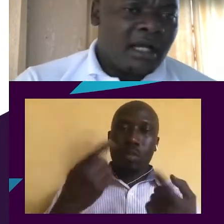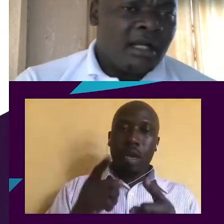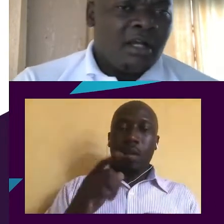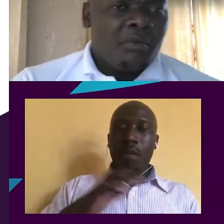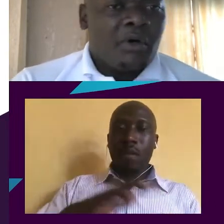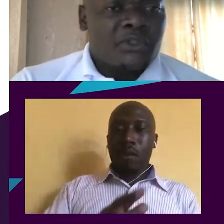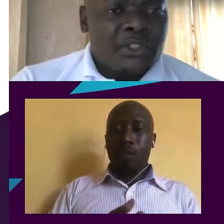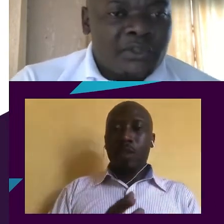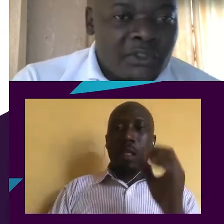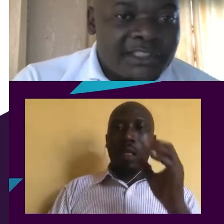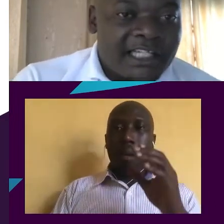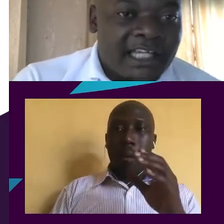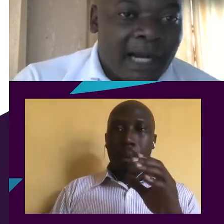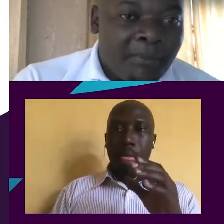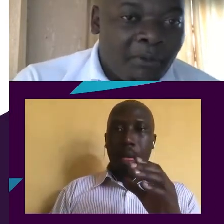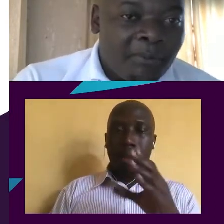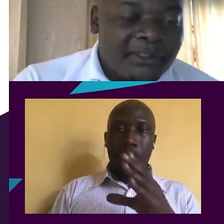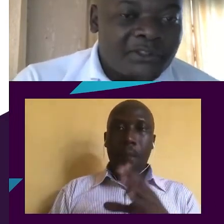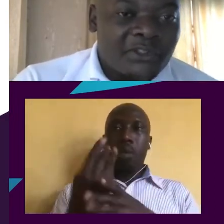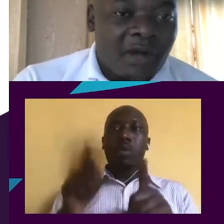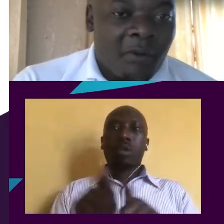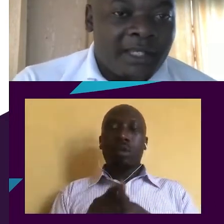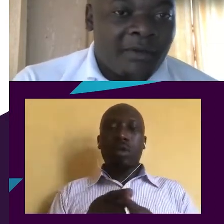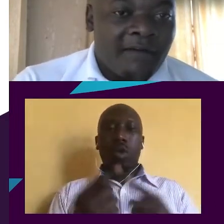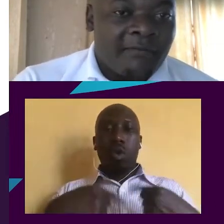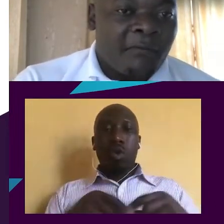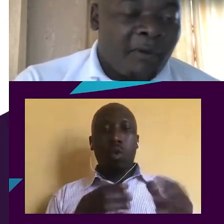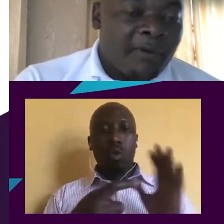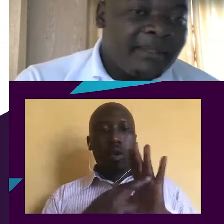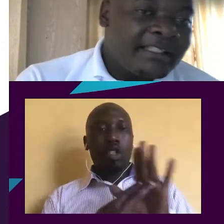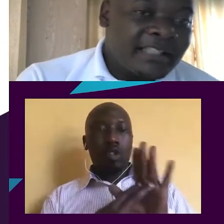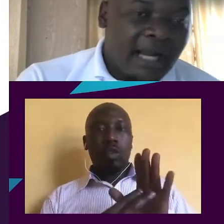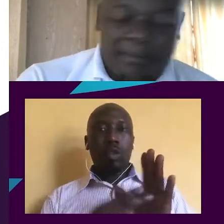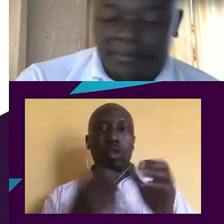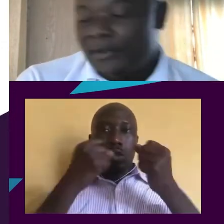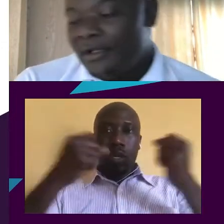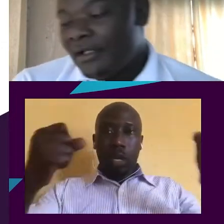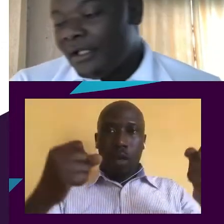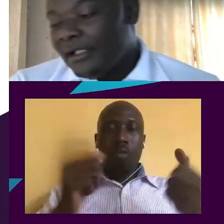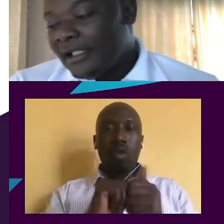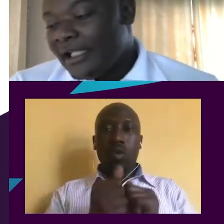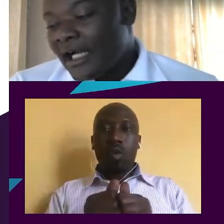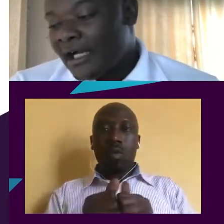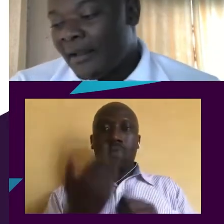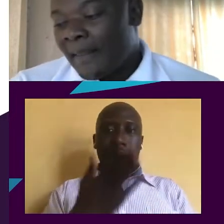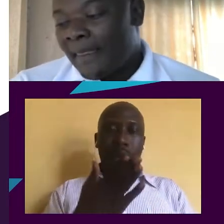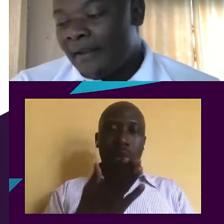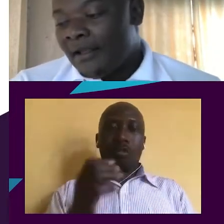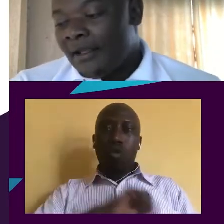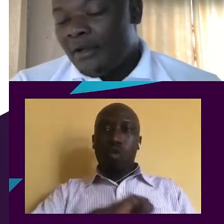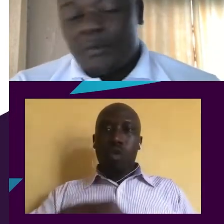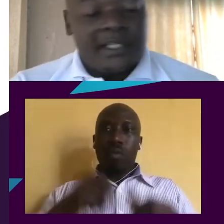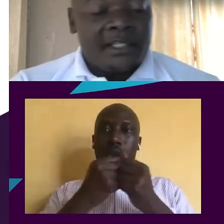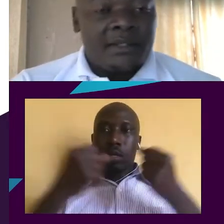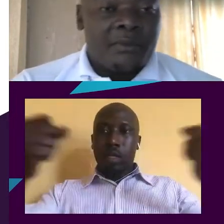Then we also introduced the cup competition. You are aware we have for women's cup. Then